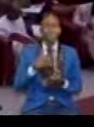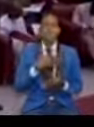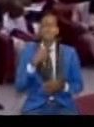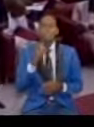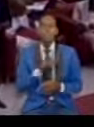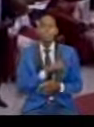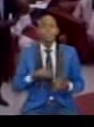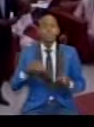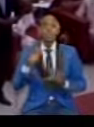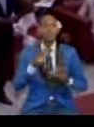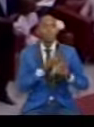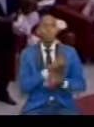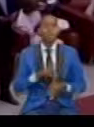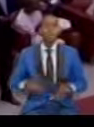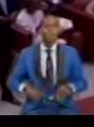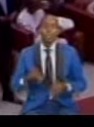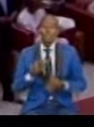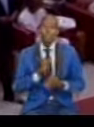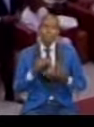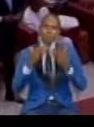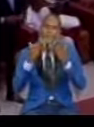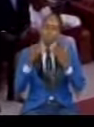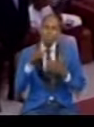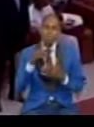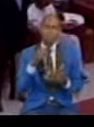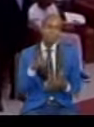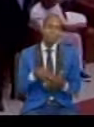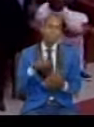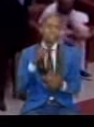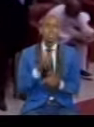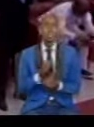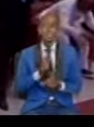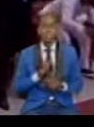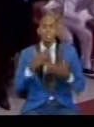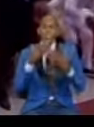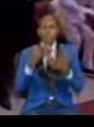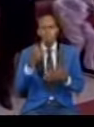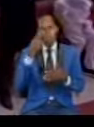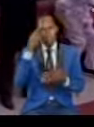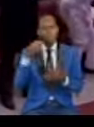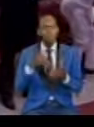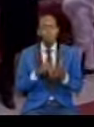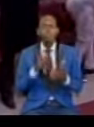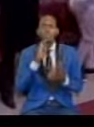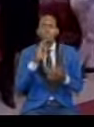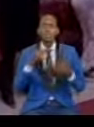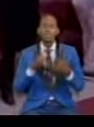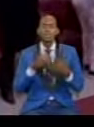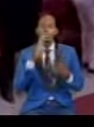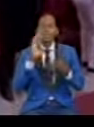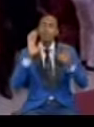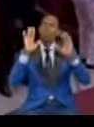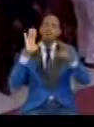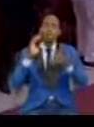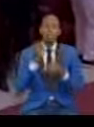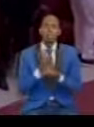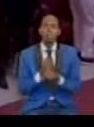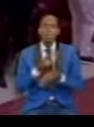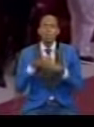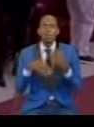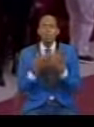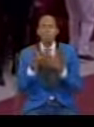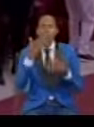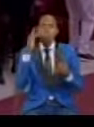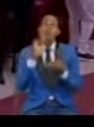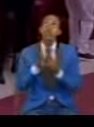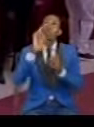oh Lord, I thank you this year, and I thank you it's going to be a wonderful year, and all these promises you have given